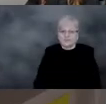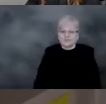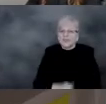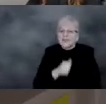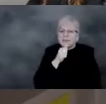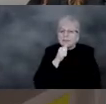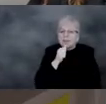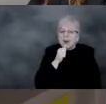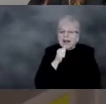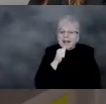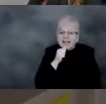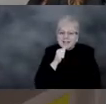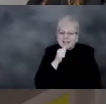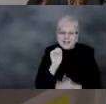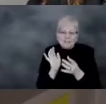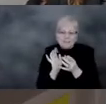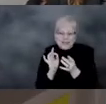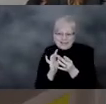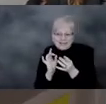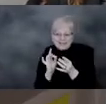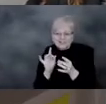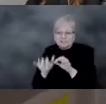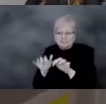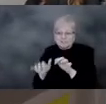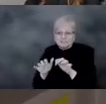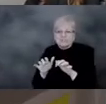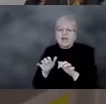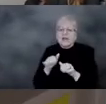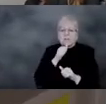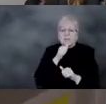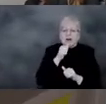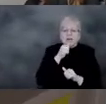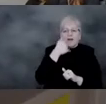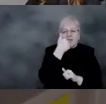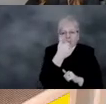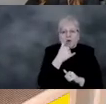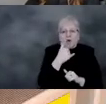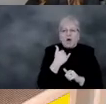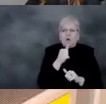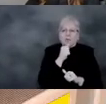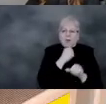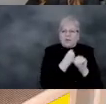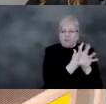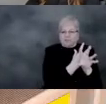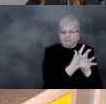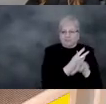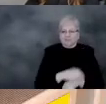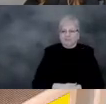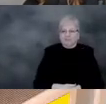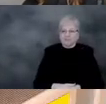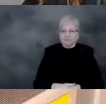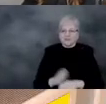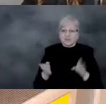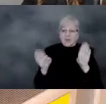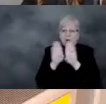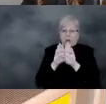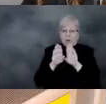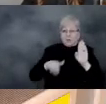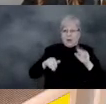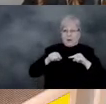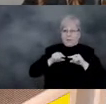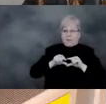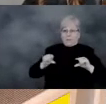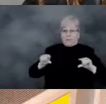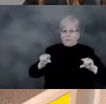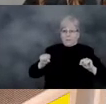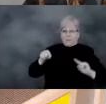messages and phone calls. If I close out of who's here and in the bottom toolbar open the icon